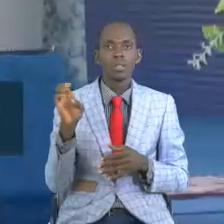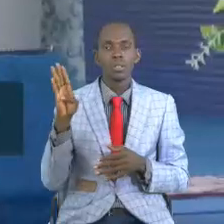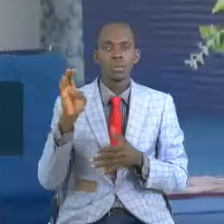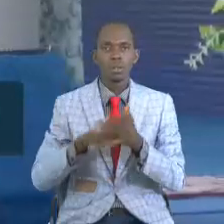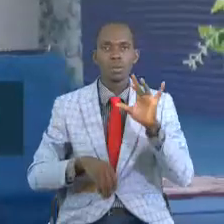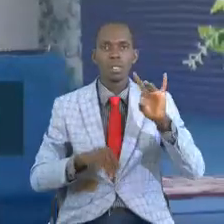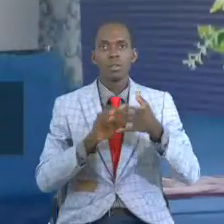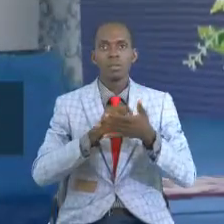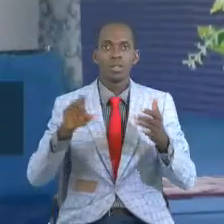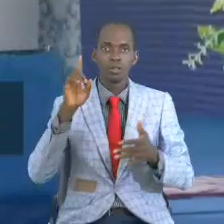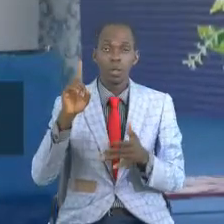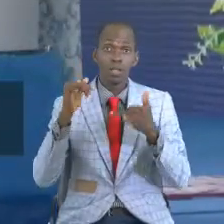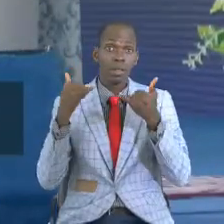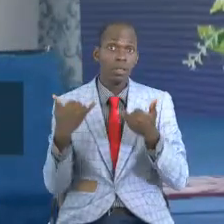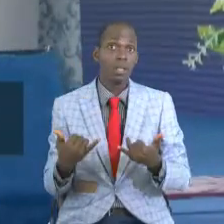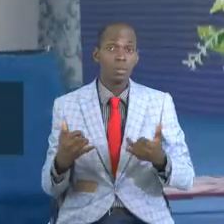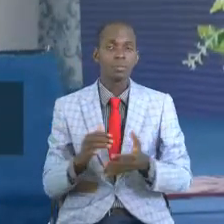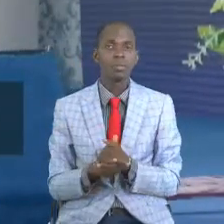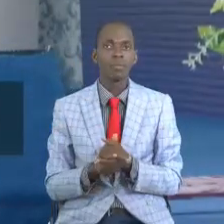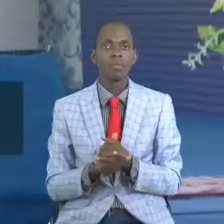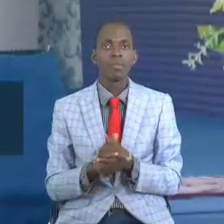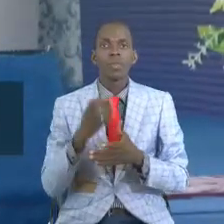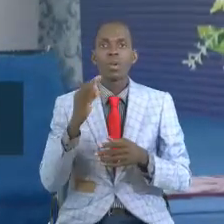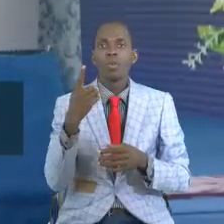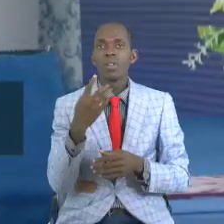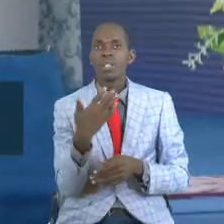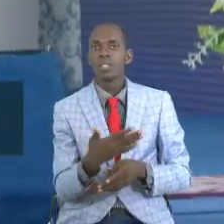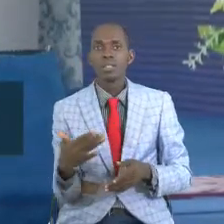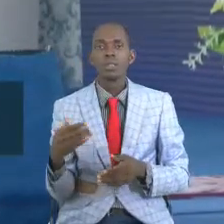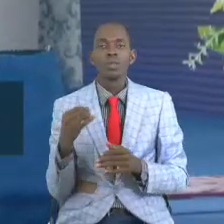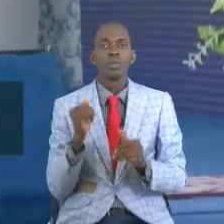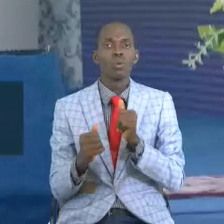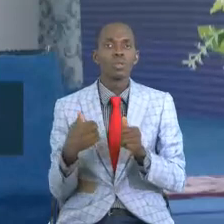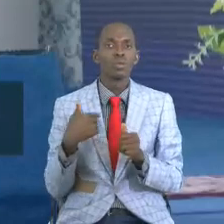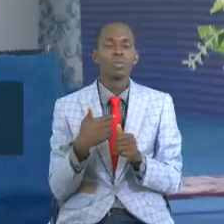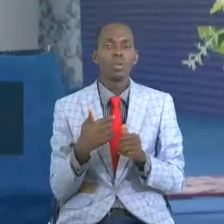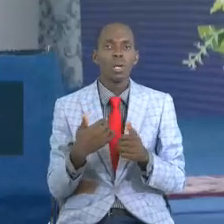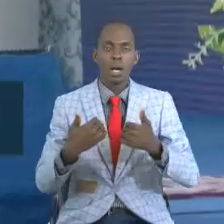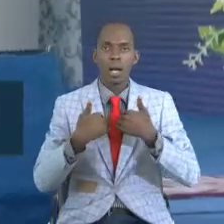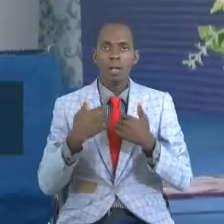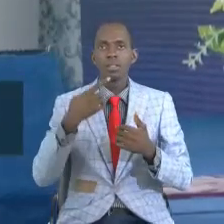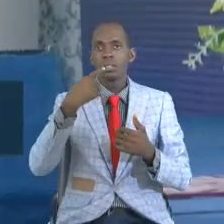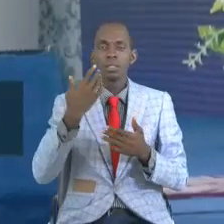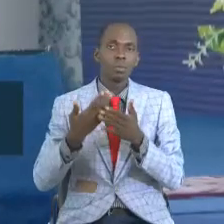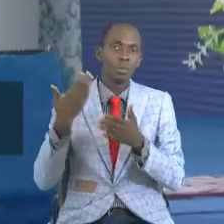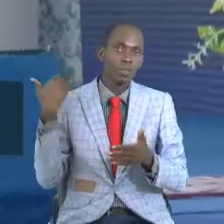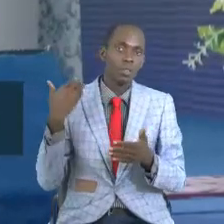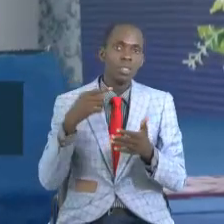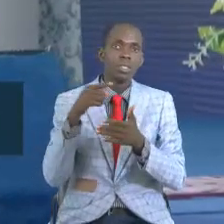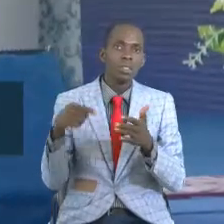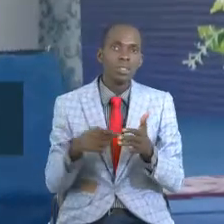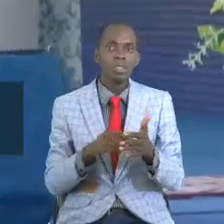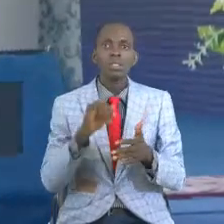1. Now, of the things which we have spoken, this is the